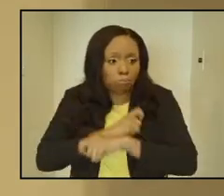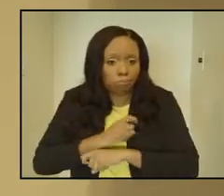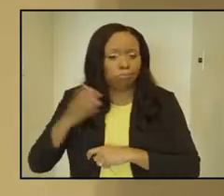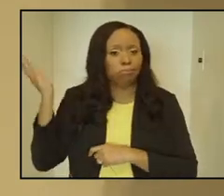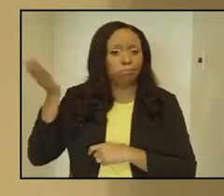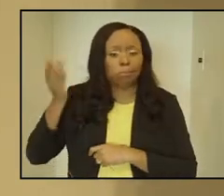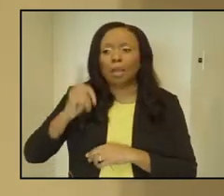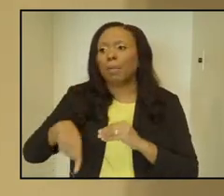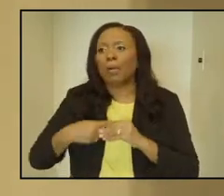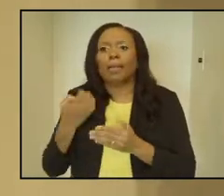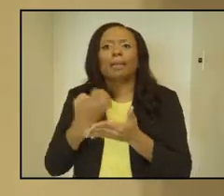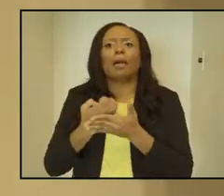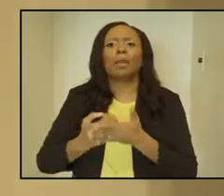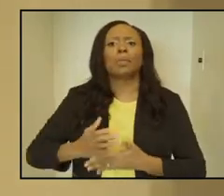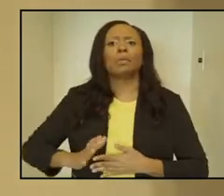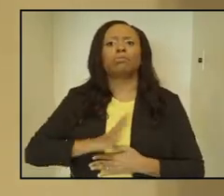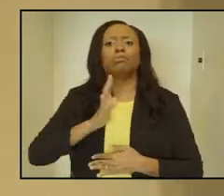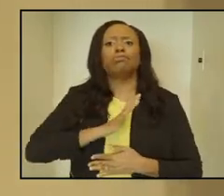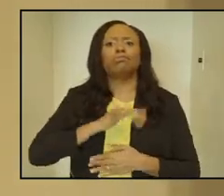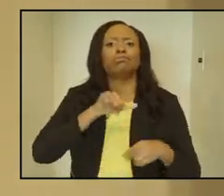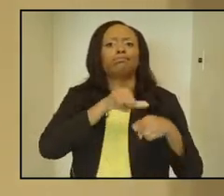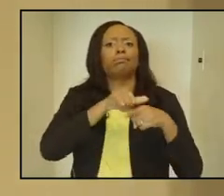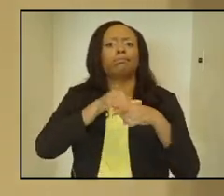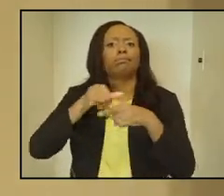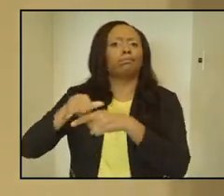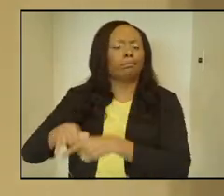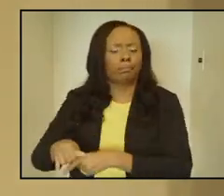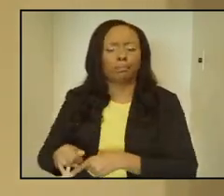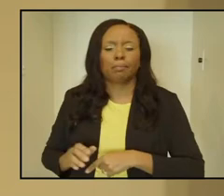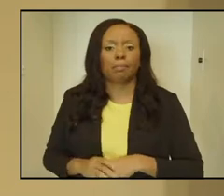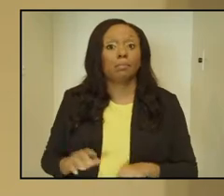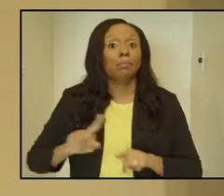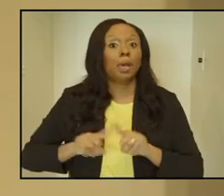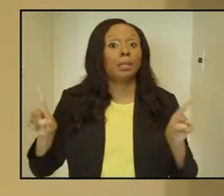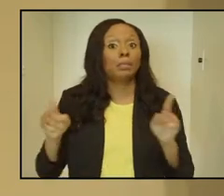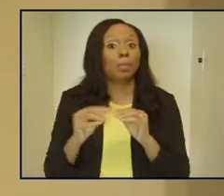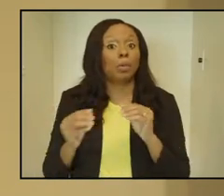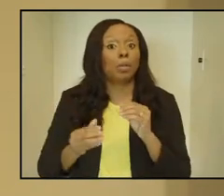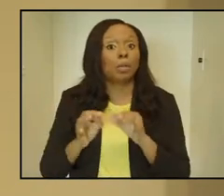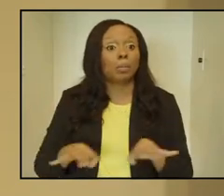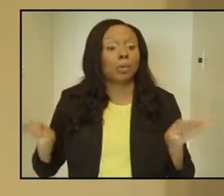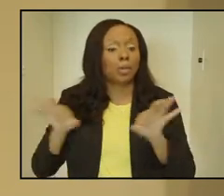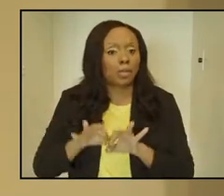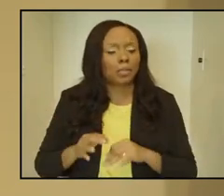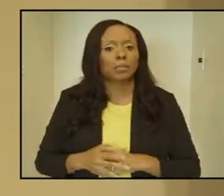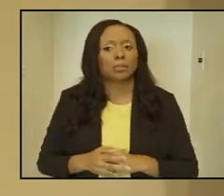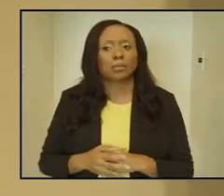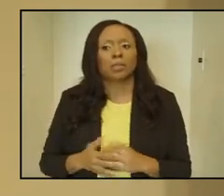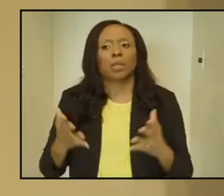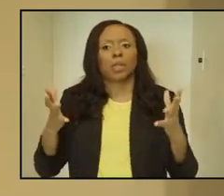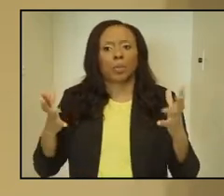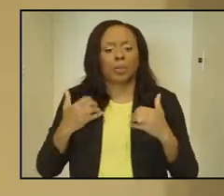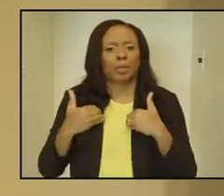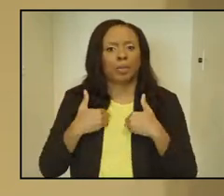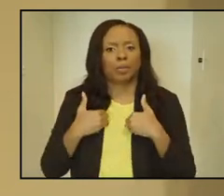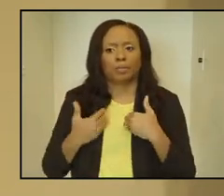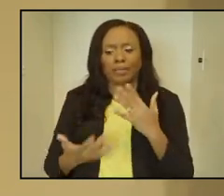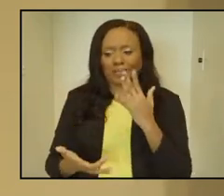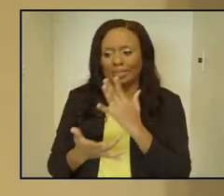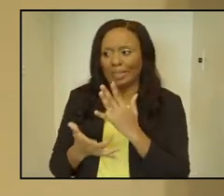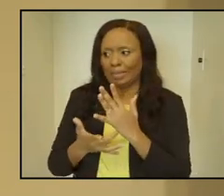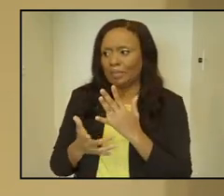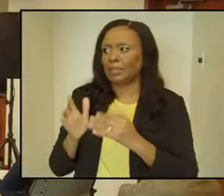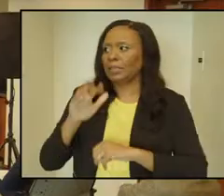and all that matters, yes, it does. But what matters more is anchoring the technology that we have now just done